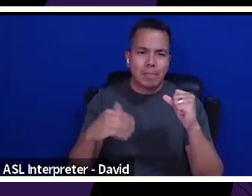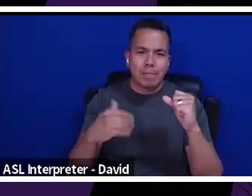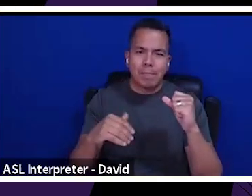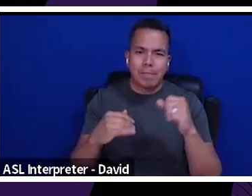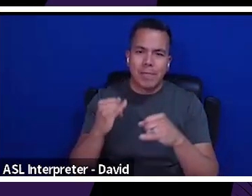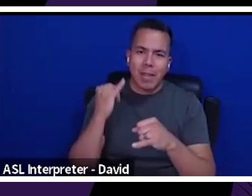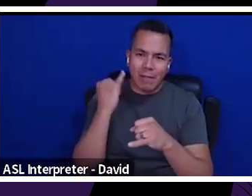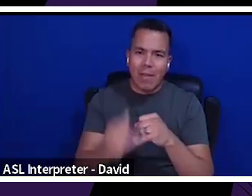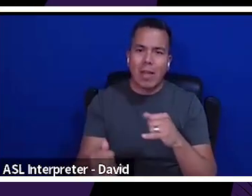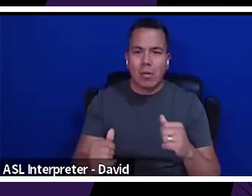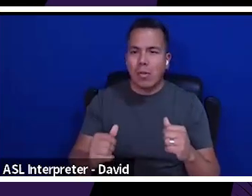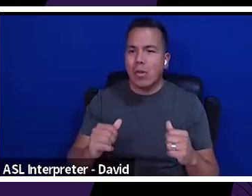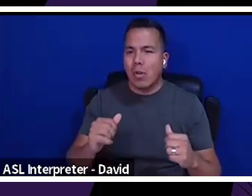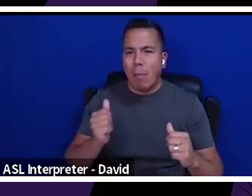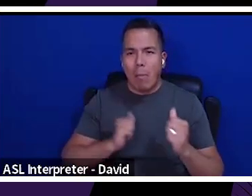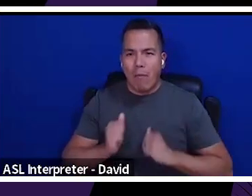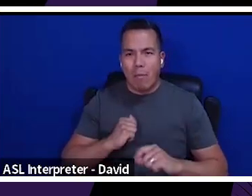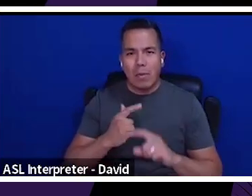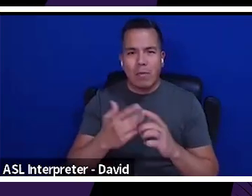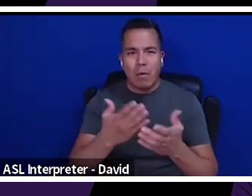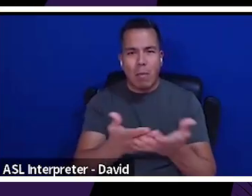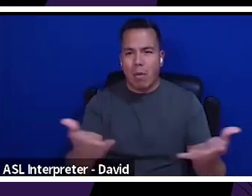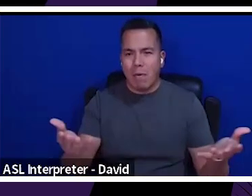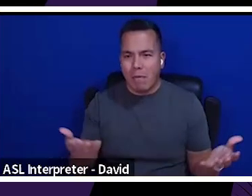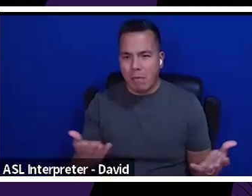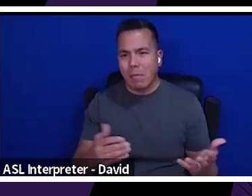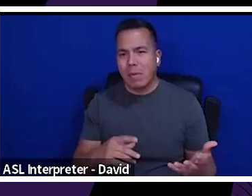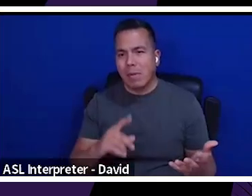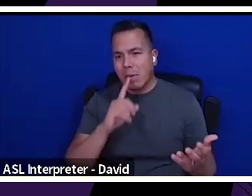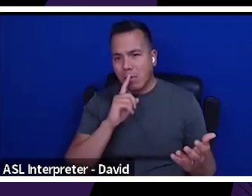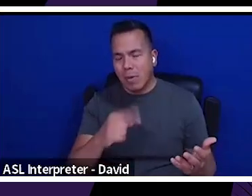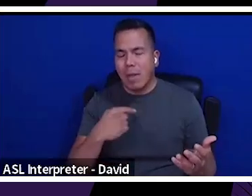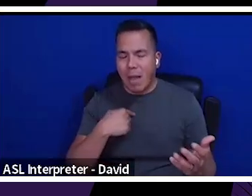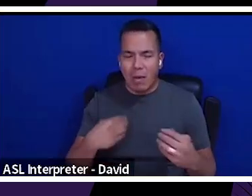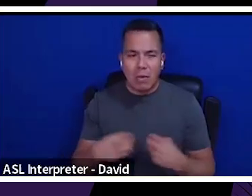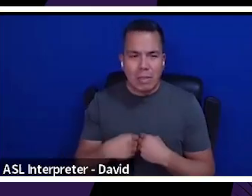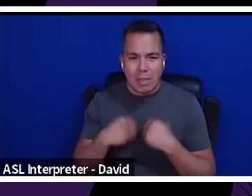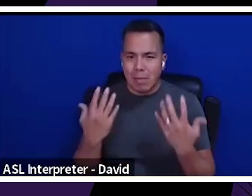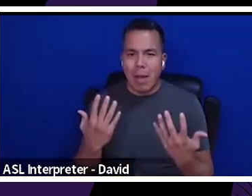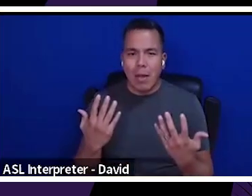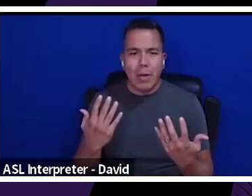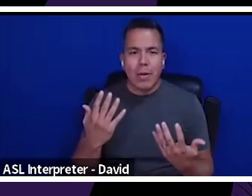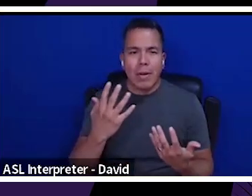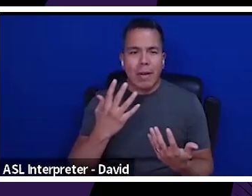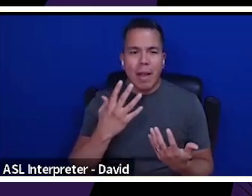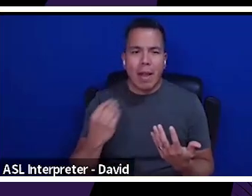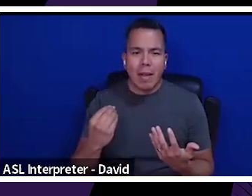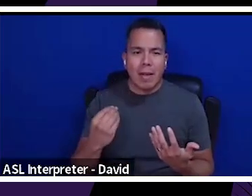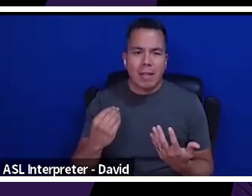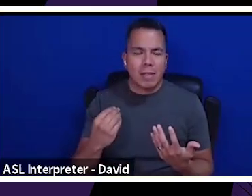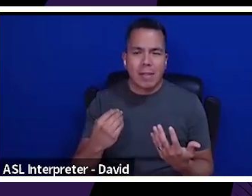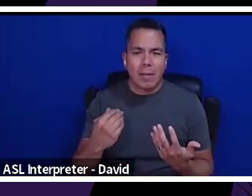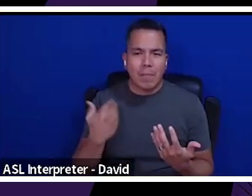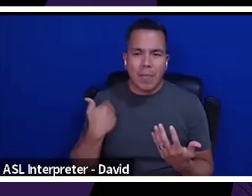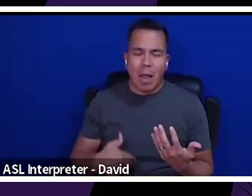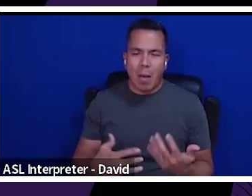final performance from all of you. I was really inspired and am very moved